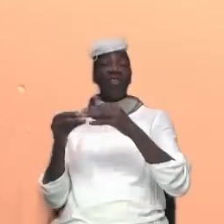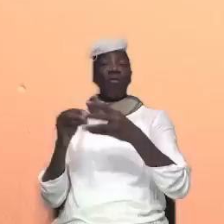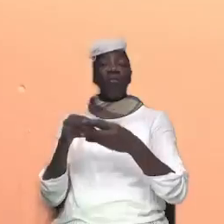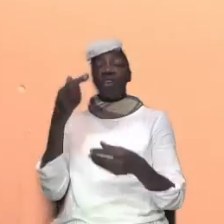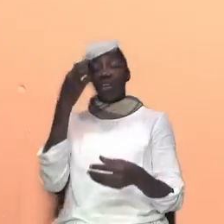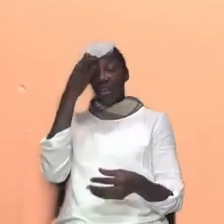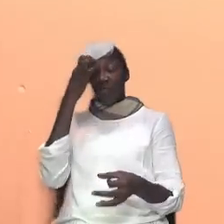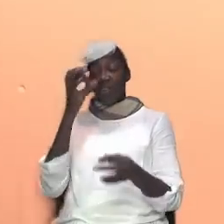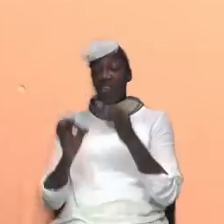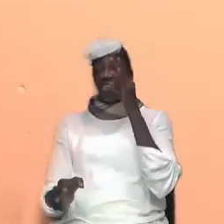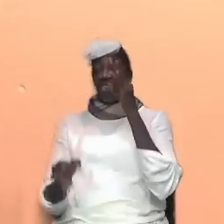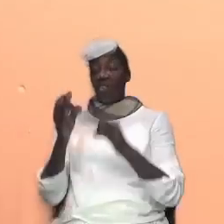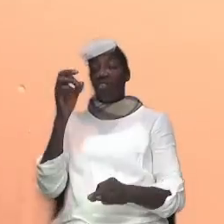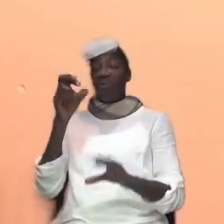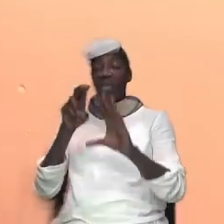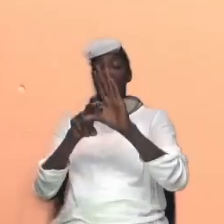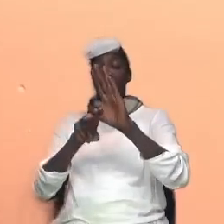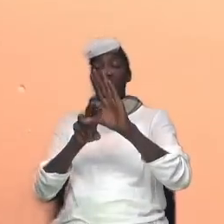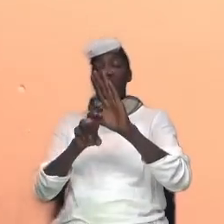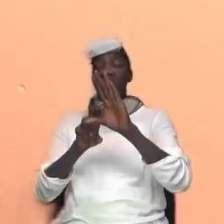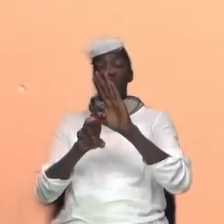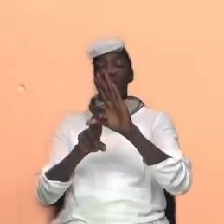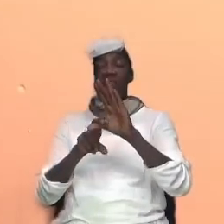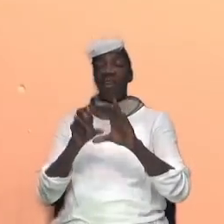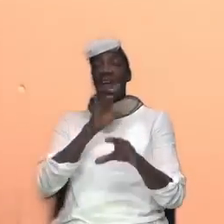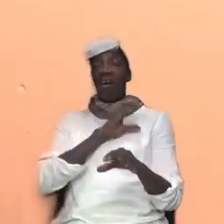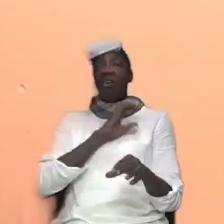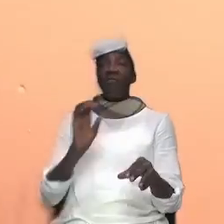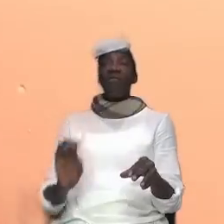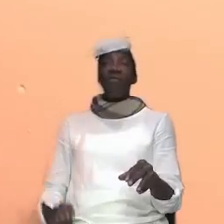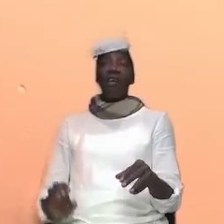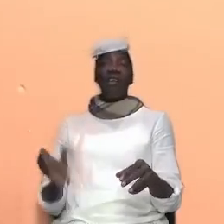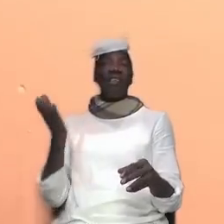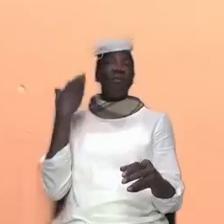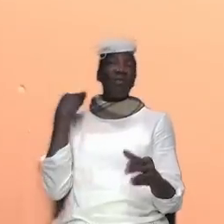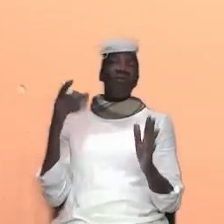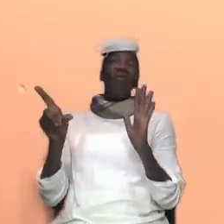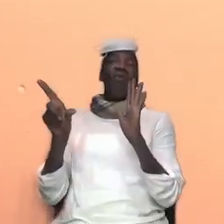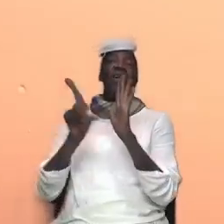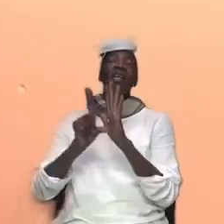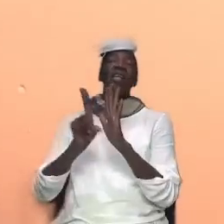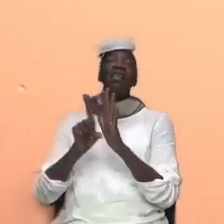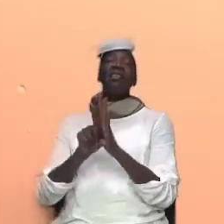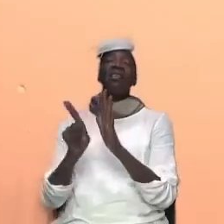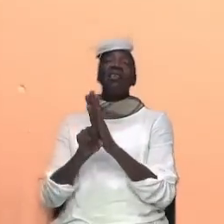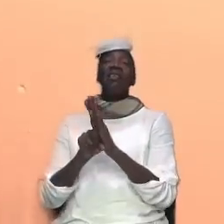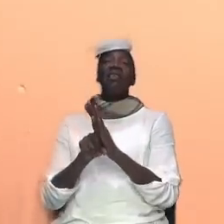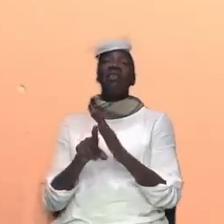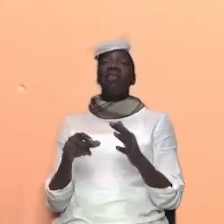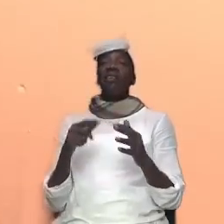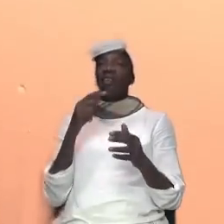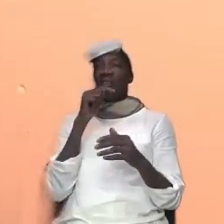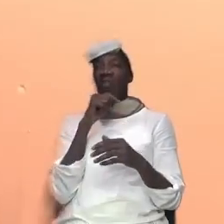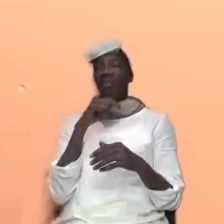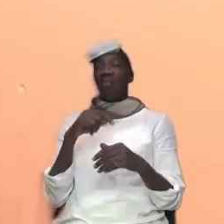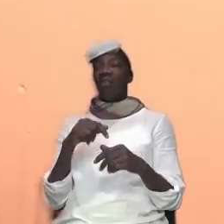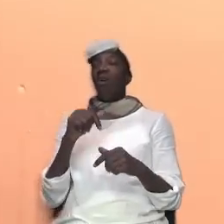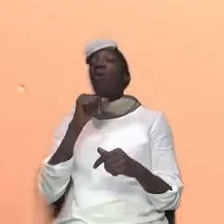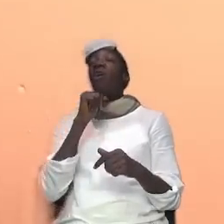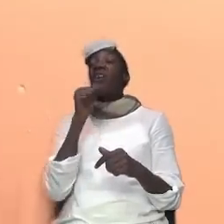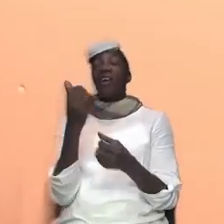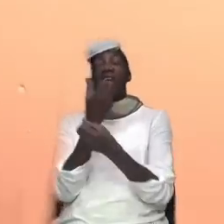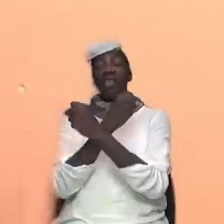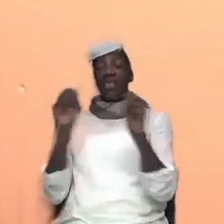judgment seat of Christ. In our previous lessons, we had outlined that we are not saved by